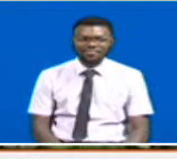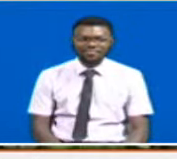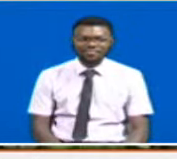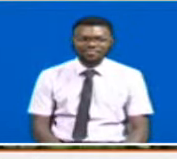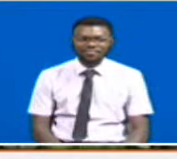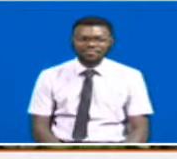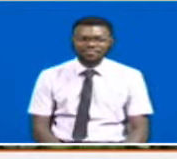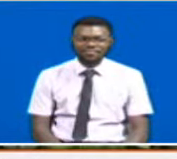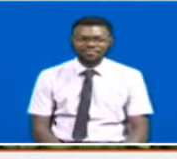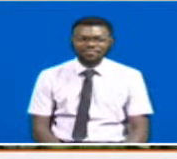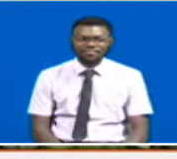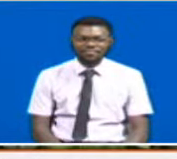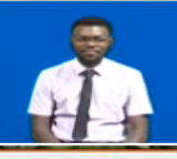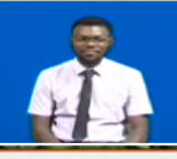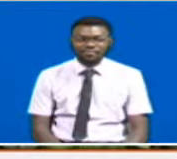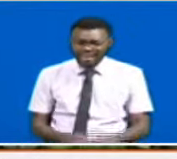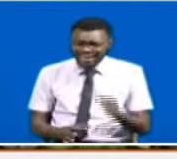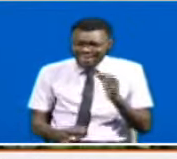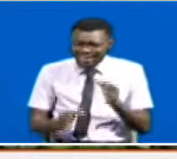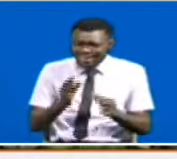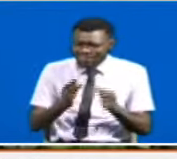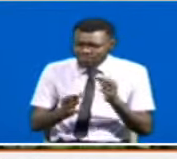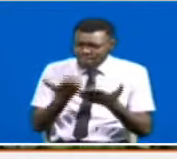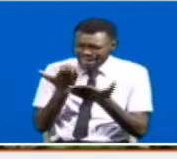gets what you can call credible evidence